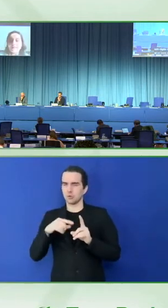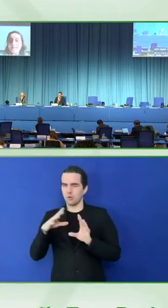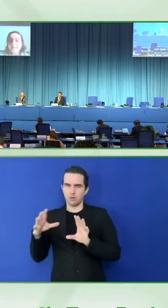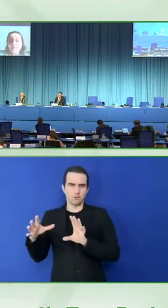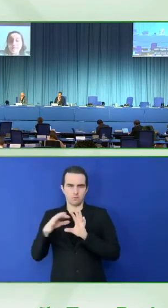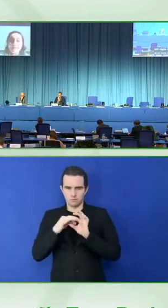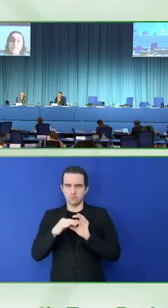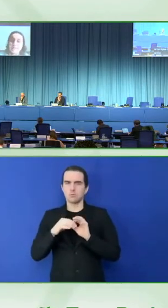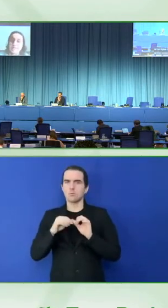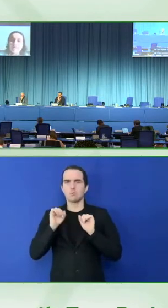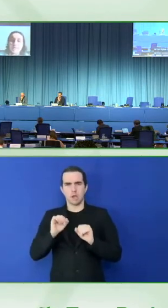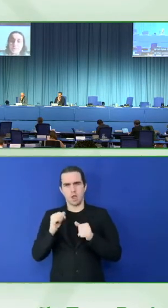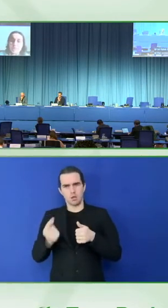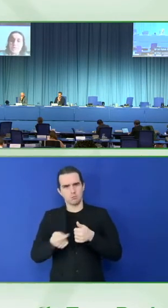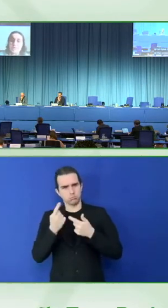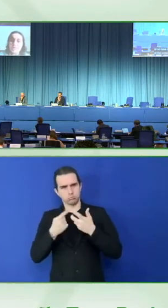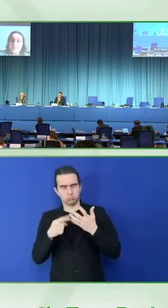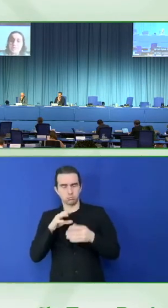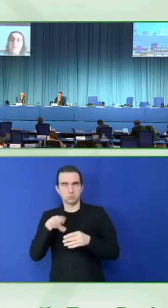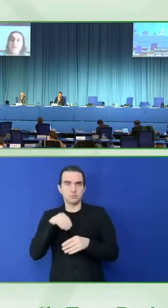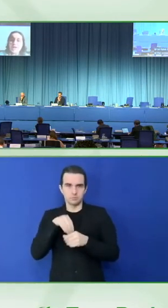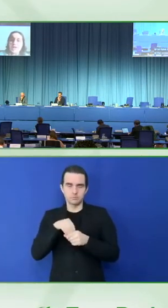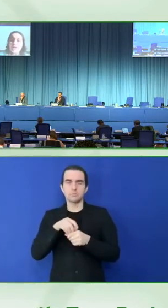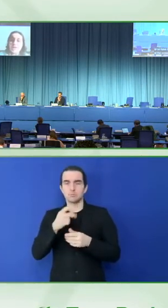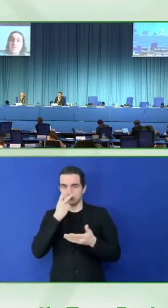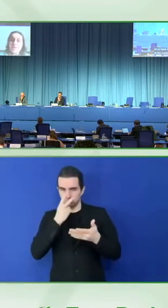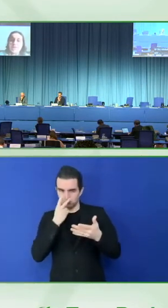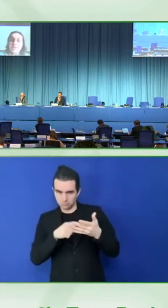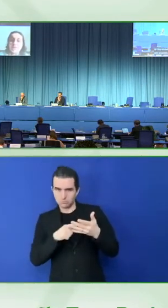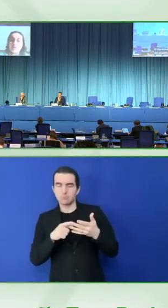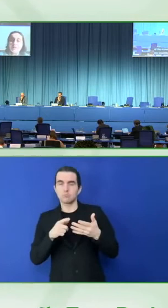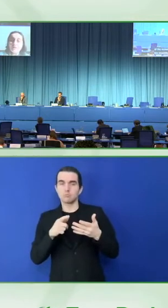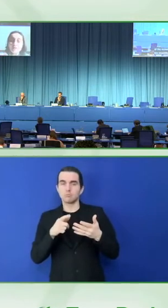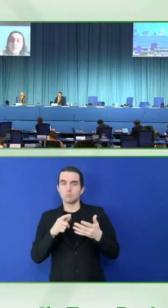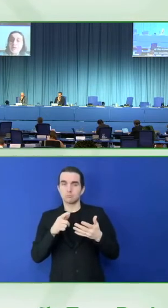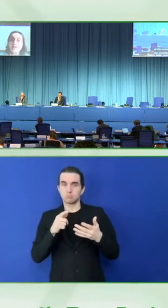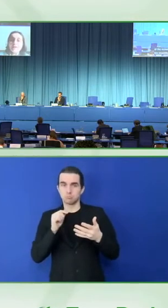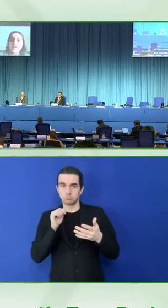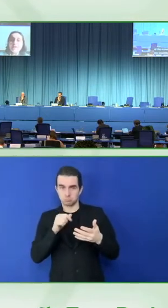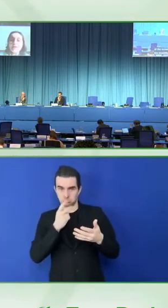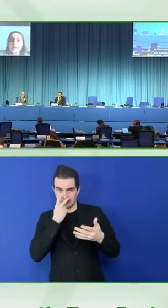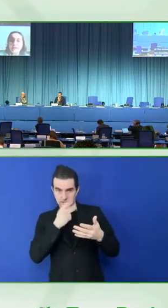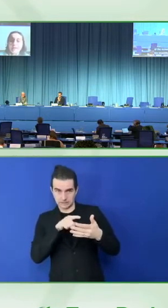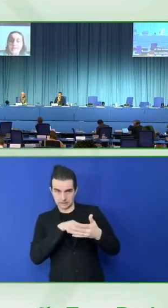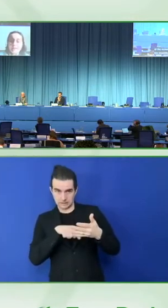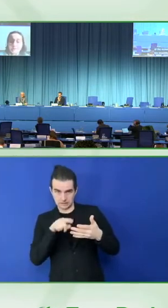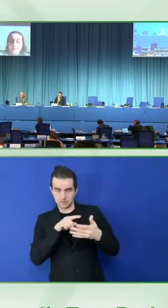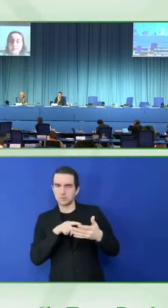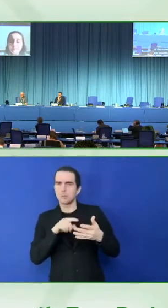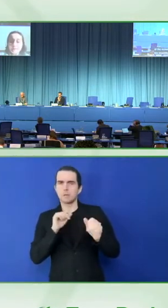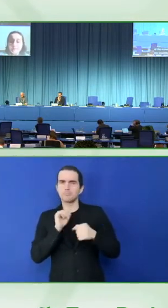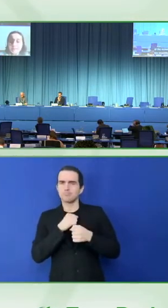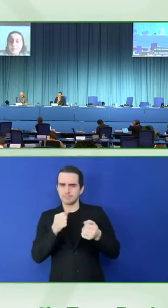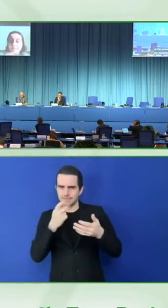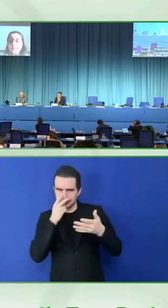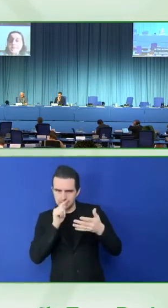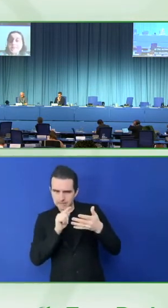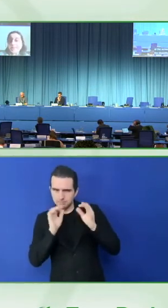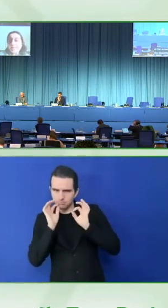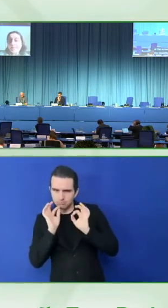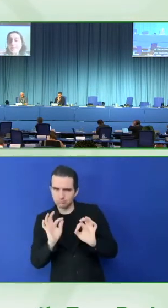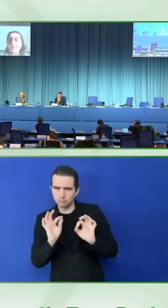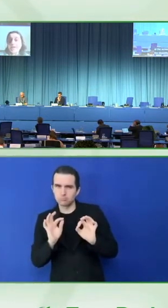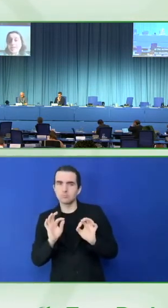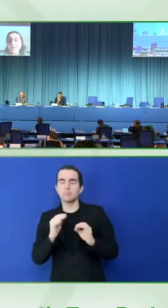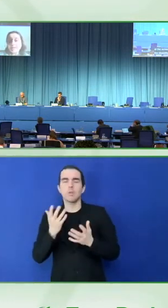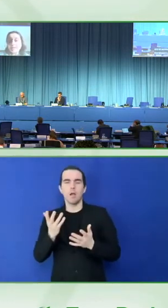lens, then there's, I think, immense potential within education to think of products. And I think by placing